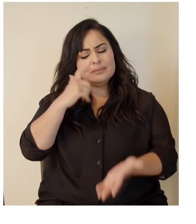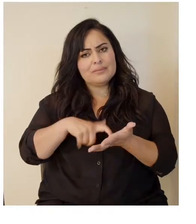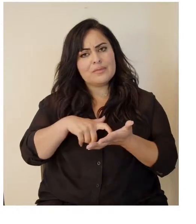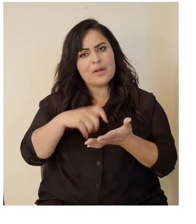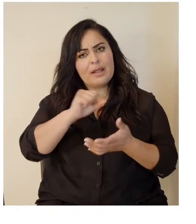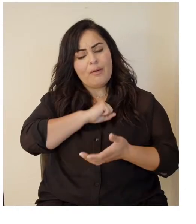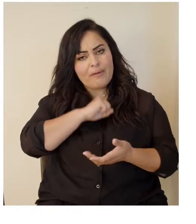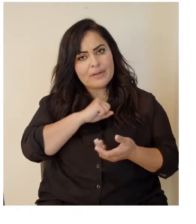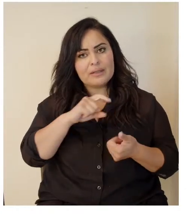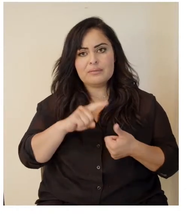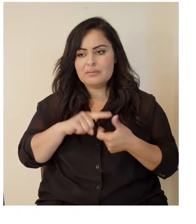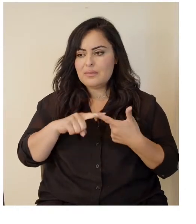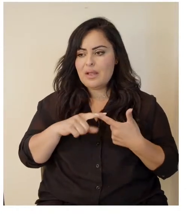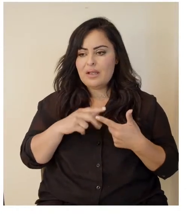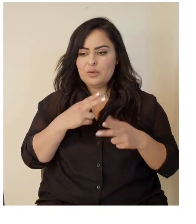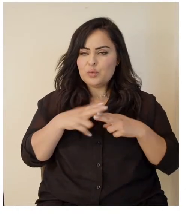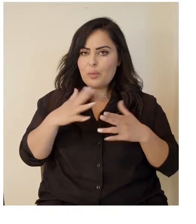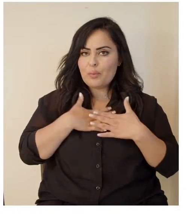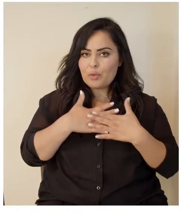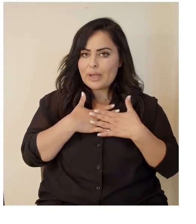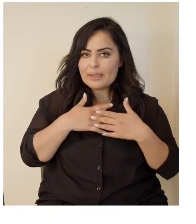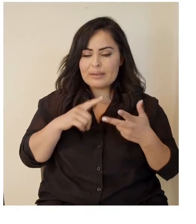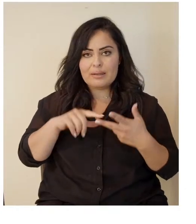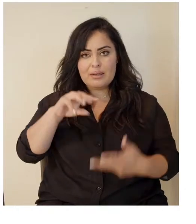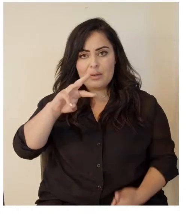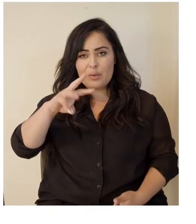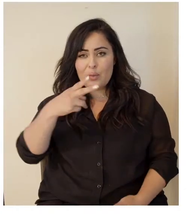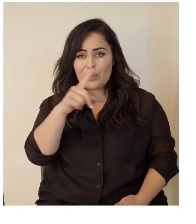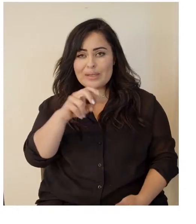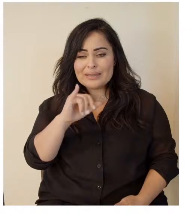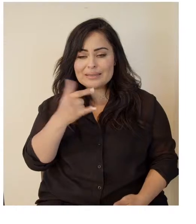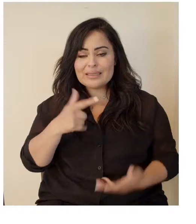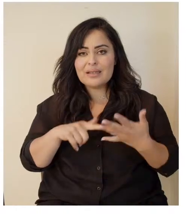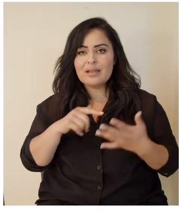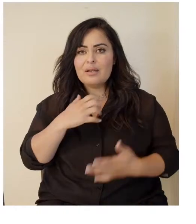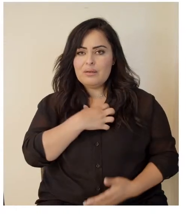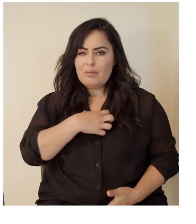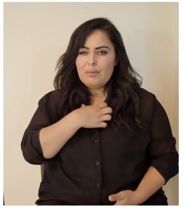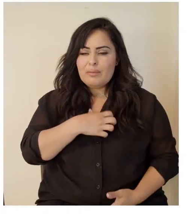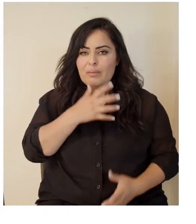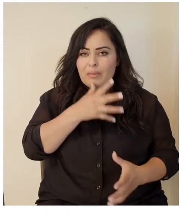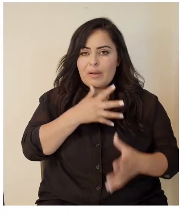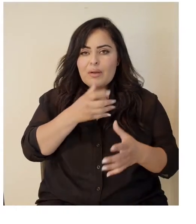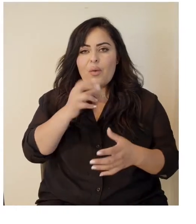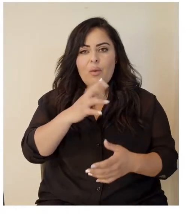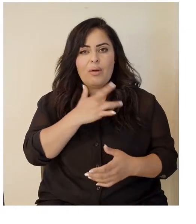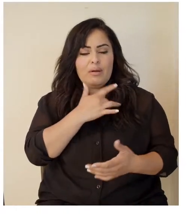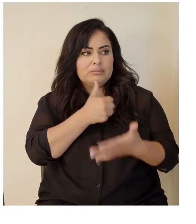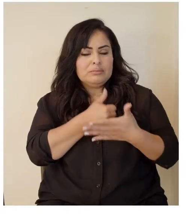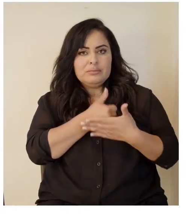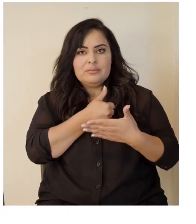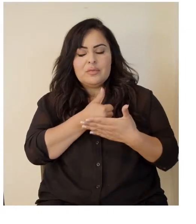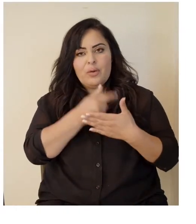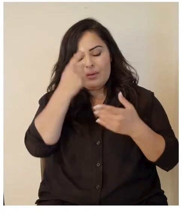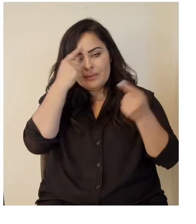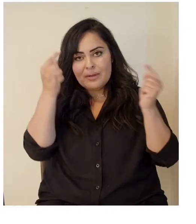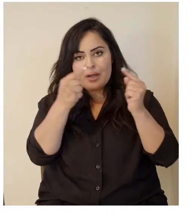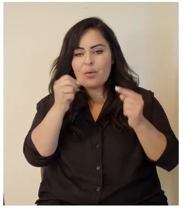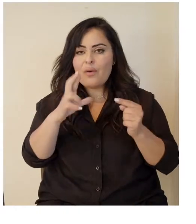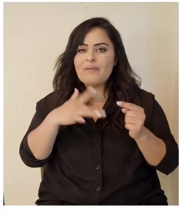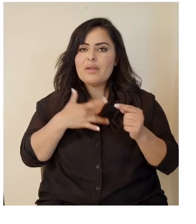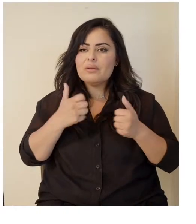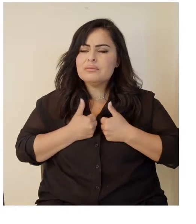like coughing, shortness of breath, wheezing, nausea, chest pain, palpitations, or really